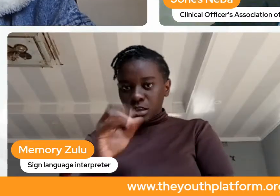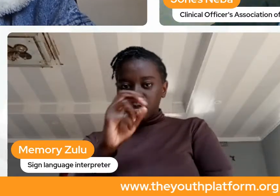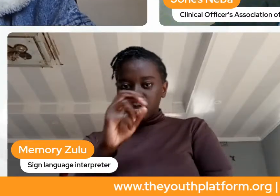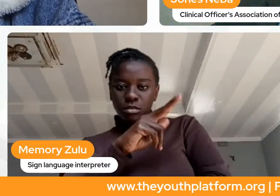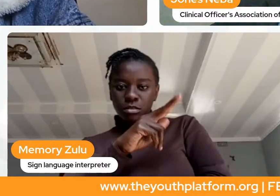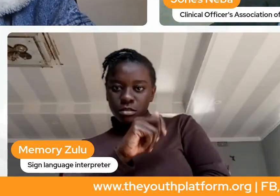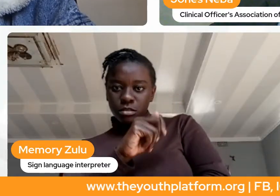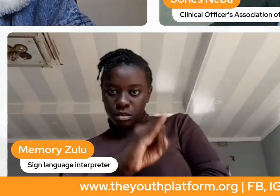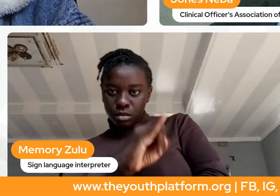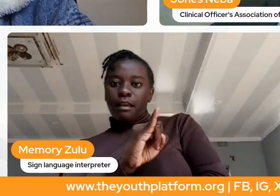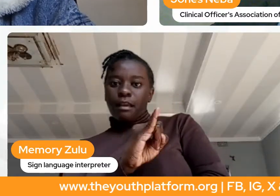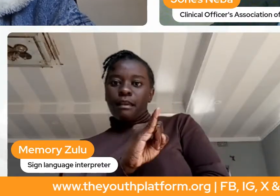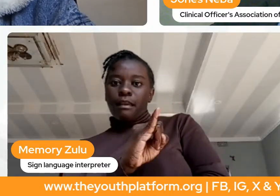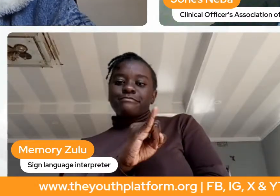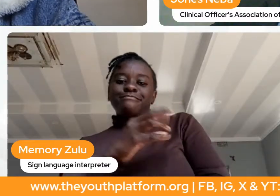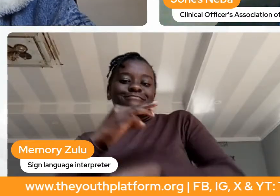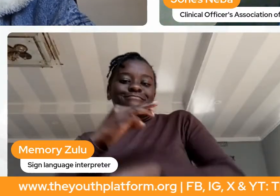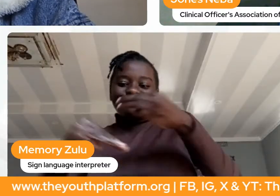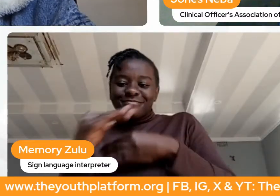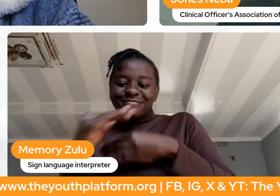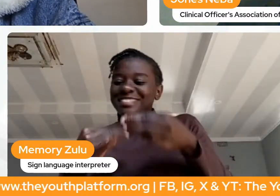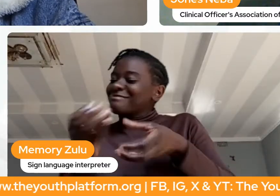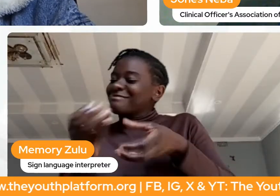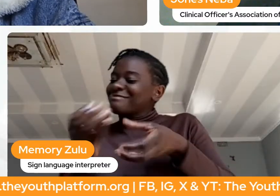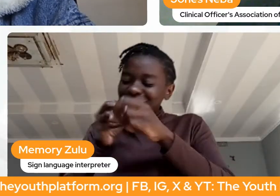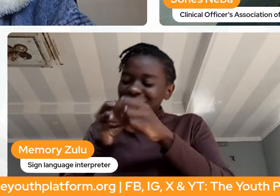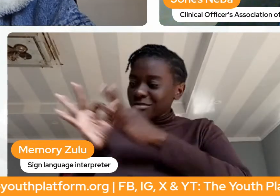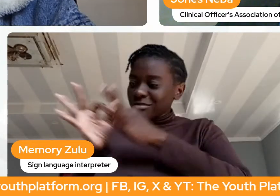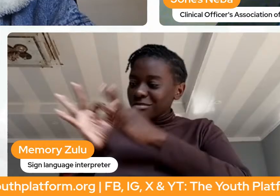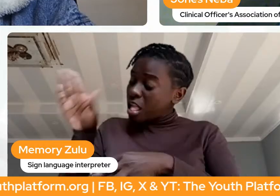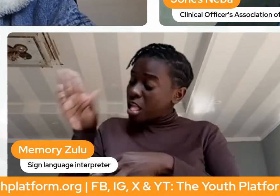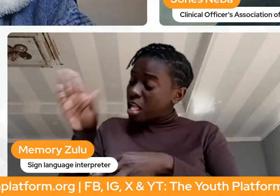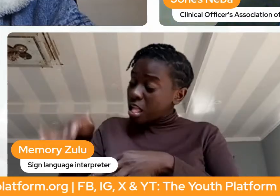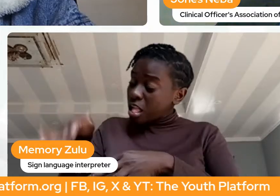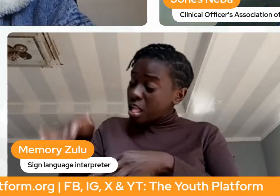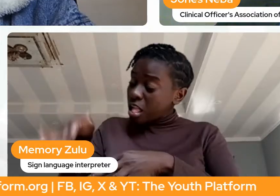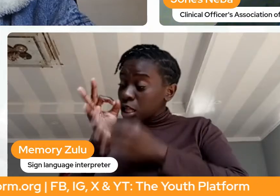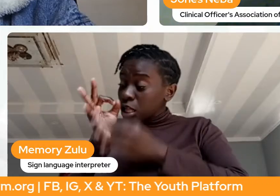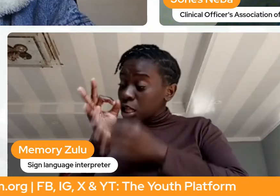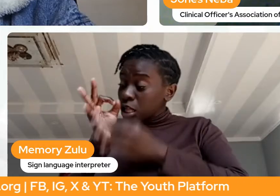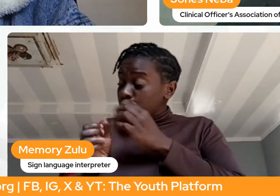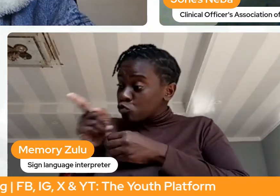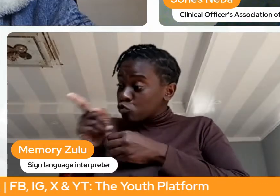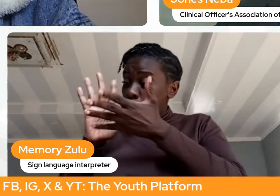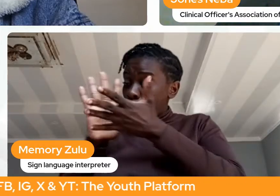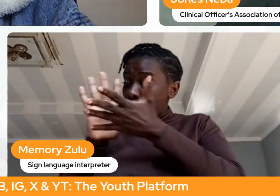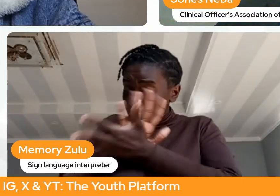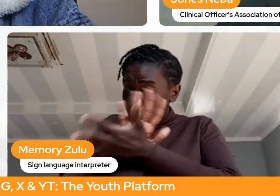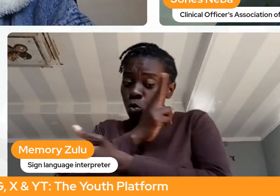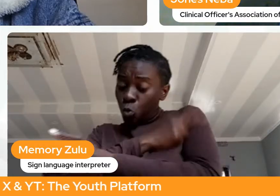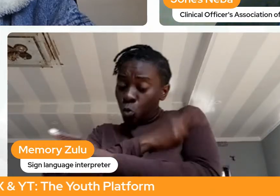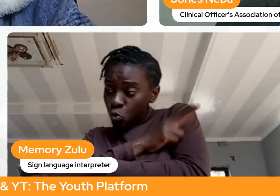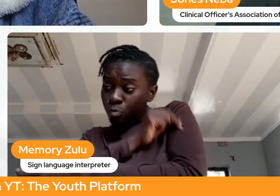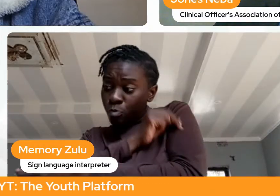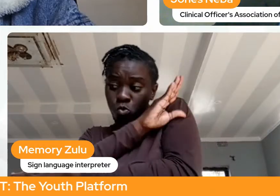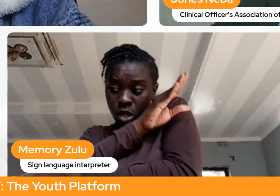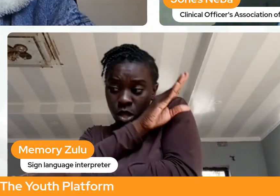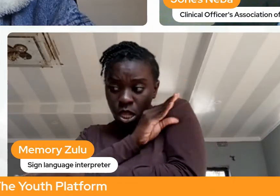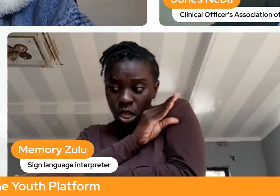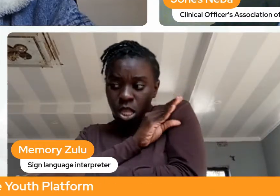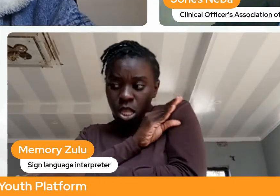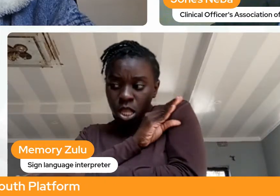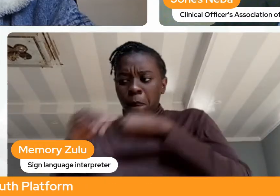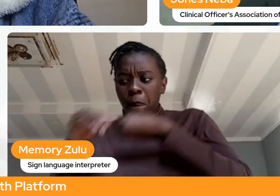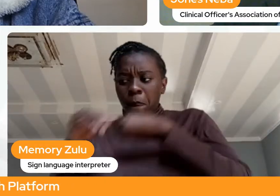treatment early, it is going to prevent some sort of long-term health problems, like I had alluded earlier to say,